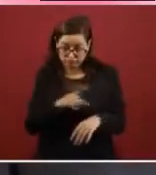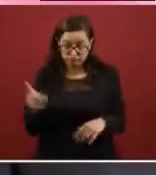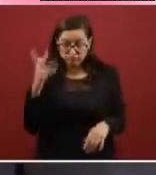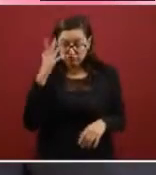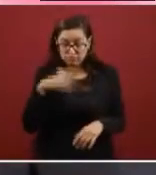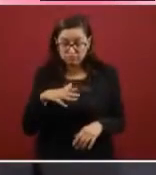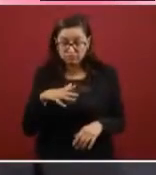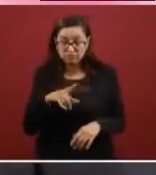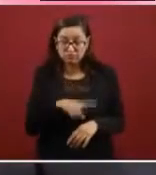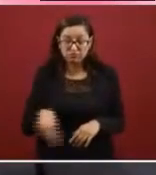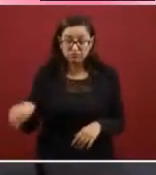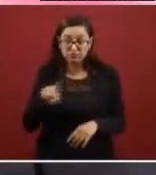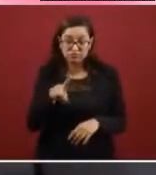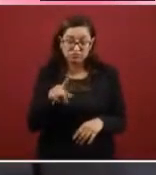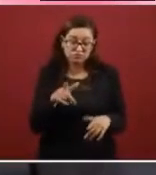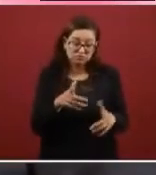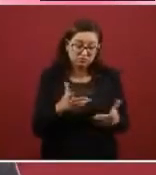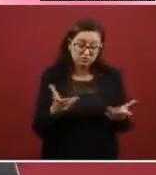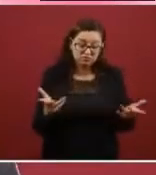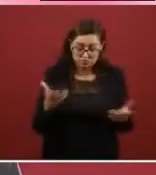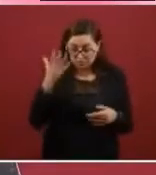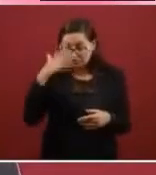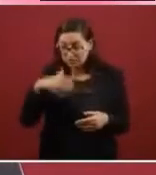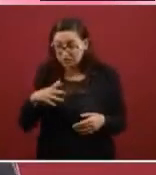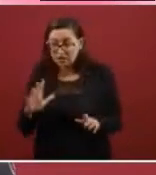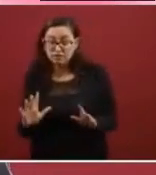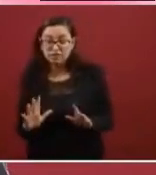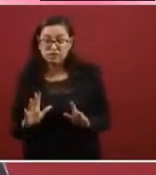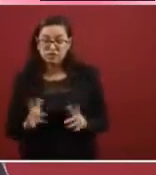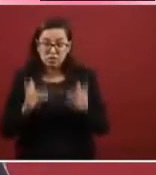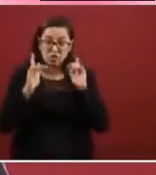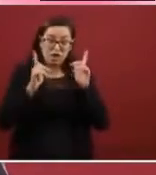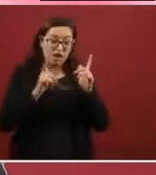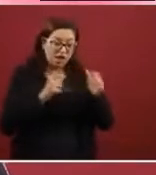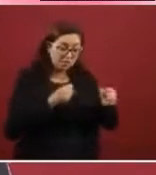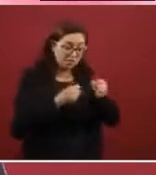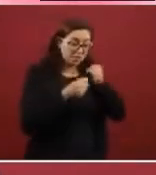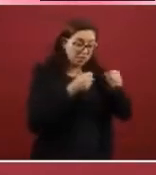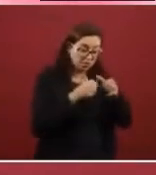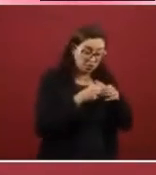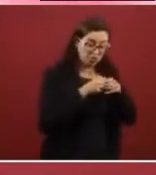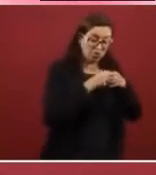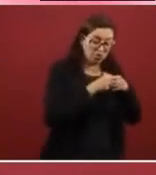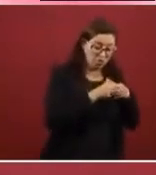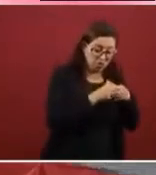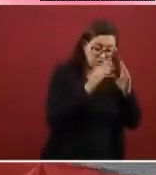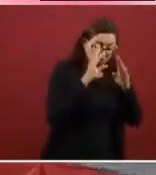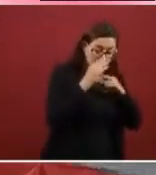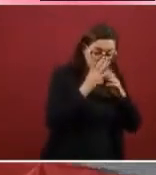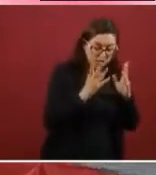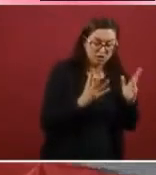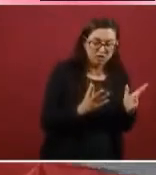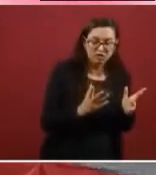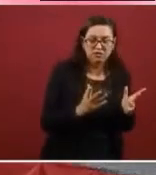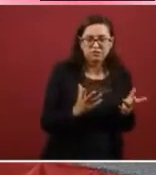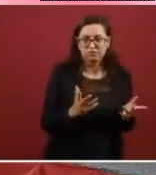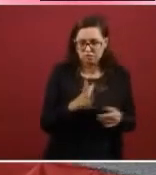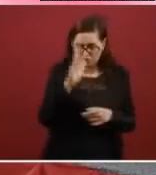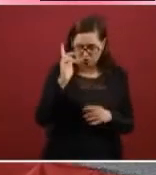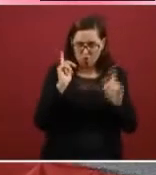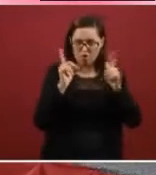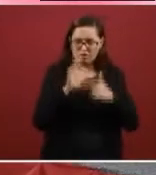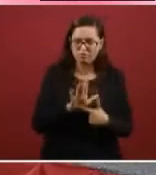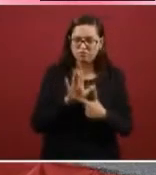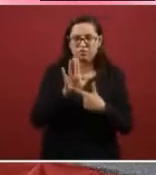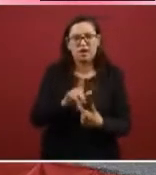la prensa conservadora let's see if the press la foto they take a picture of the